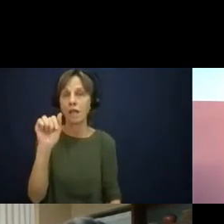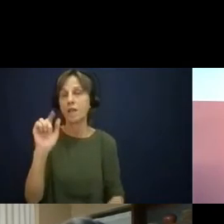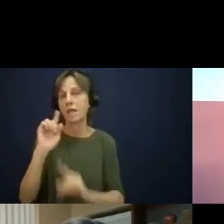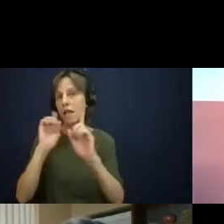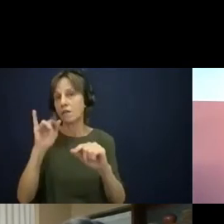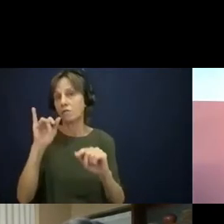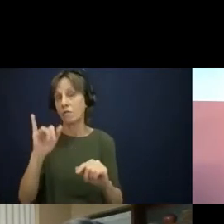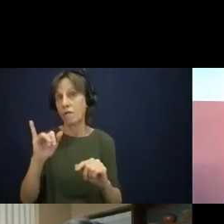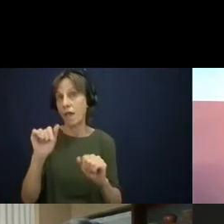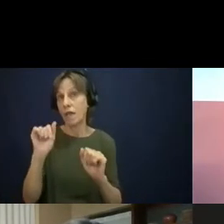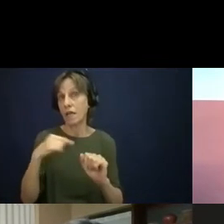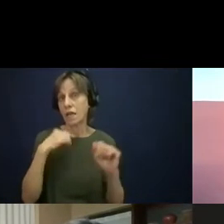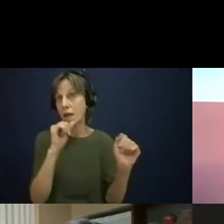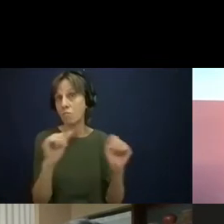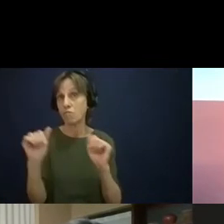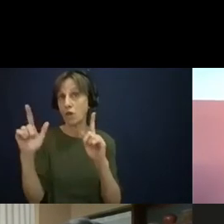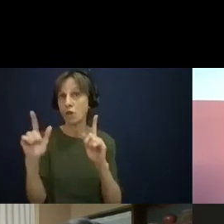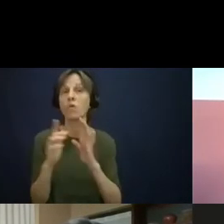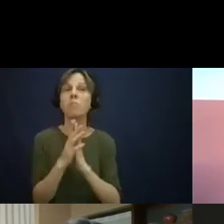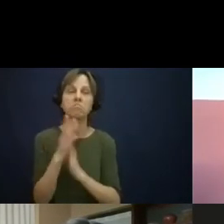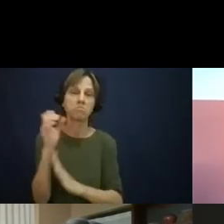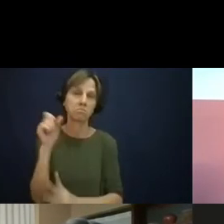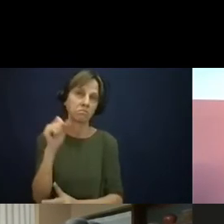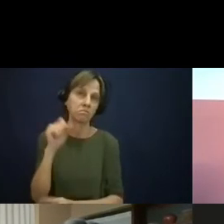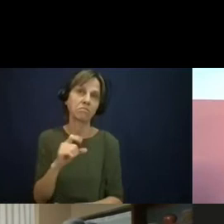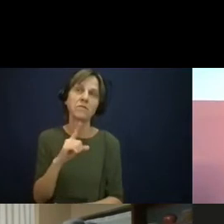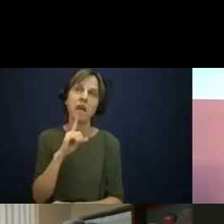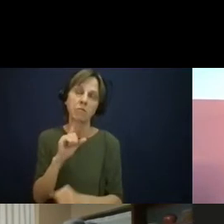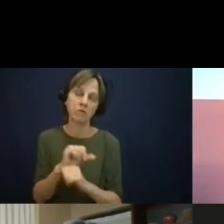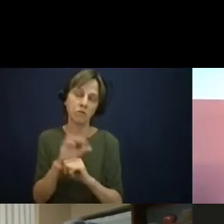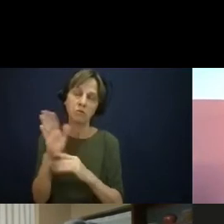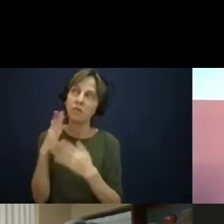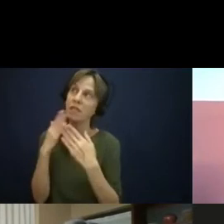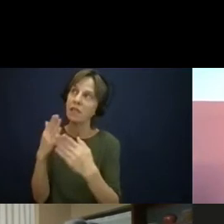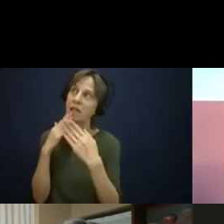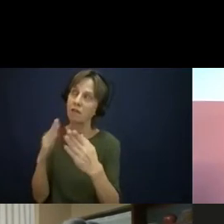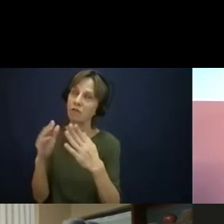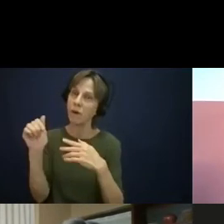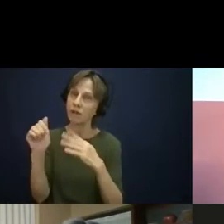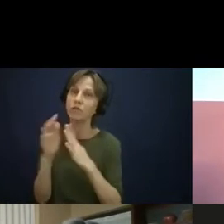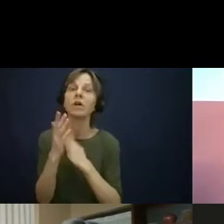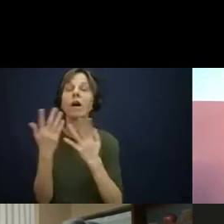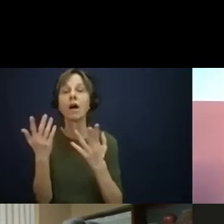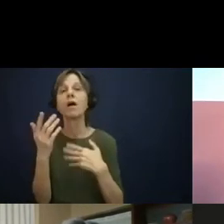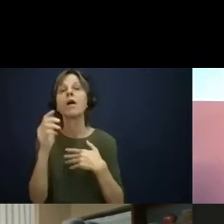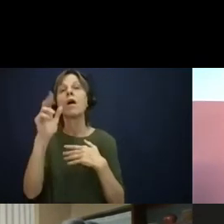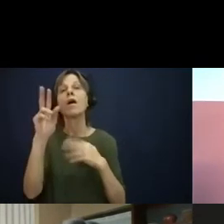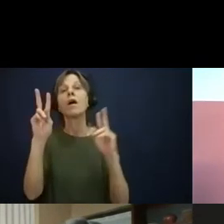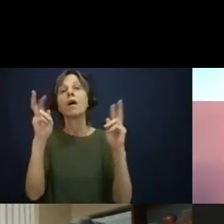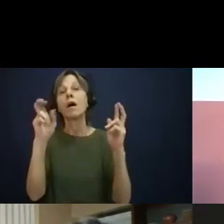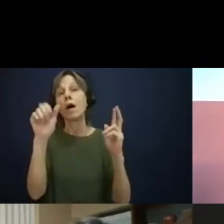up? Yeah, absolutely. Thank you, Ayesha. So with Away Home America,